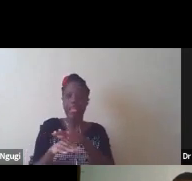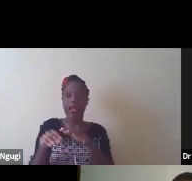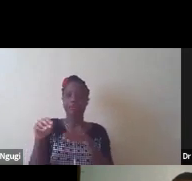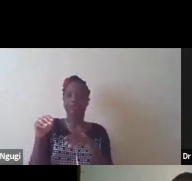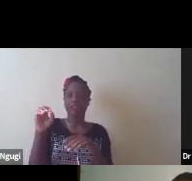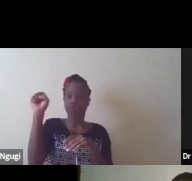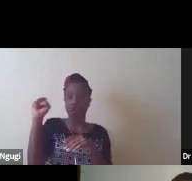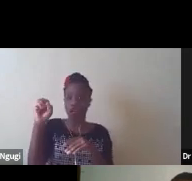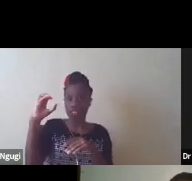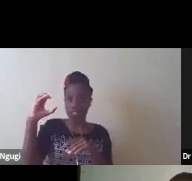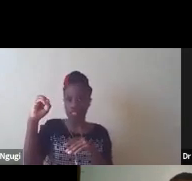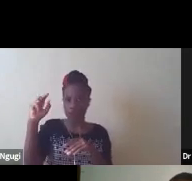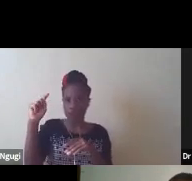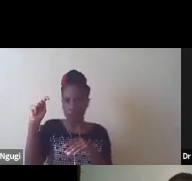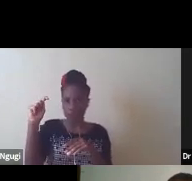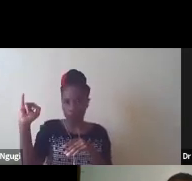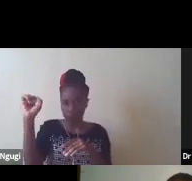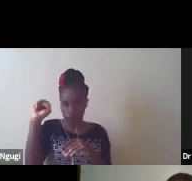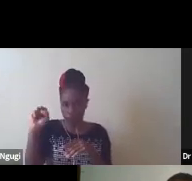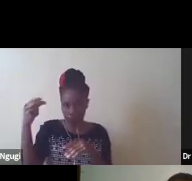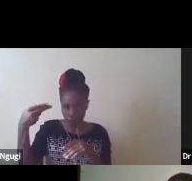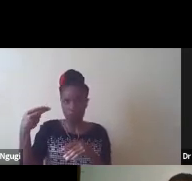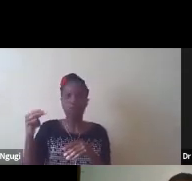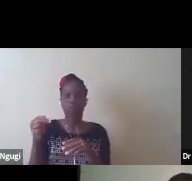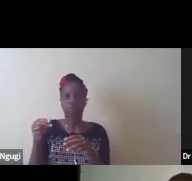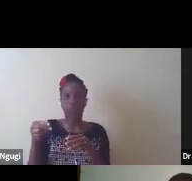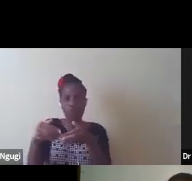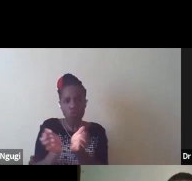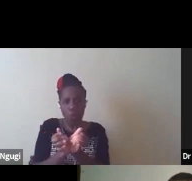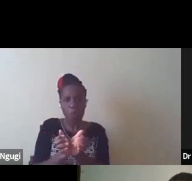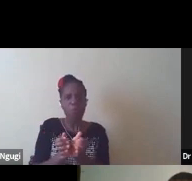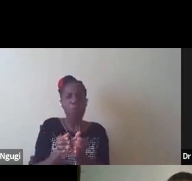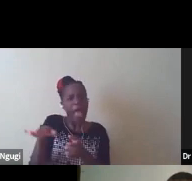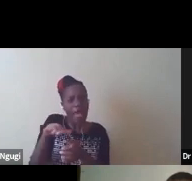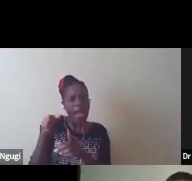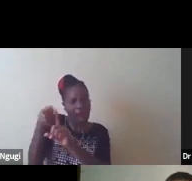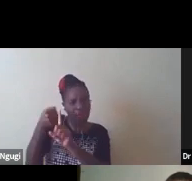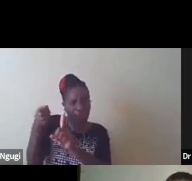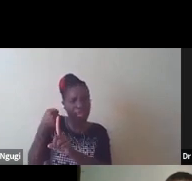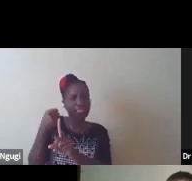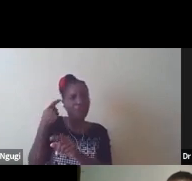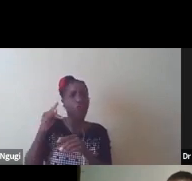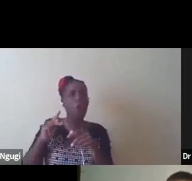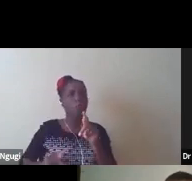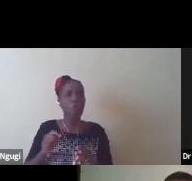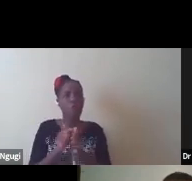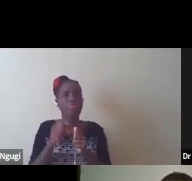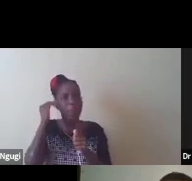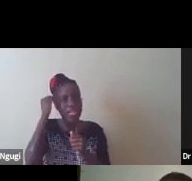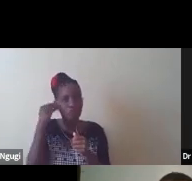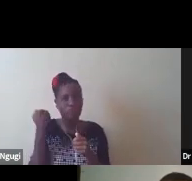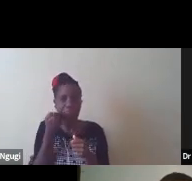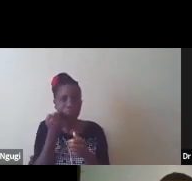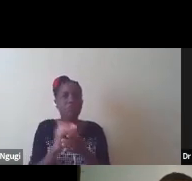of the review using my lived experience perspective of detention. Do you think any country's legislation